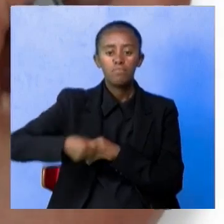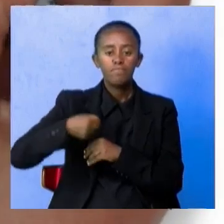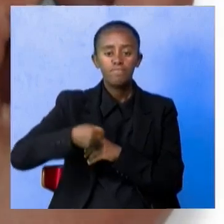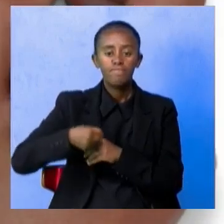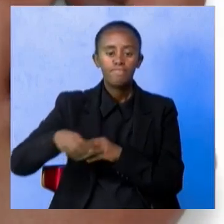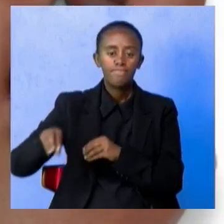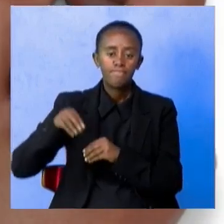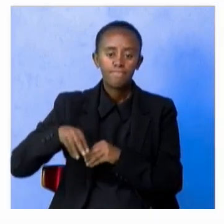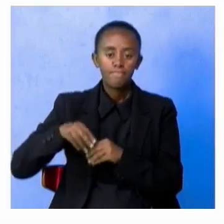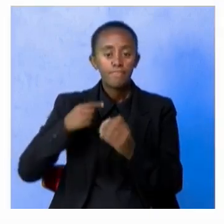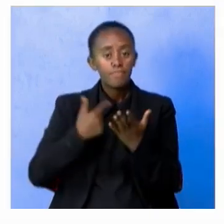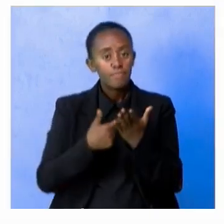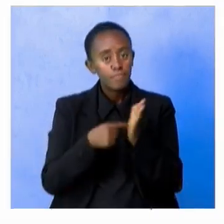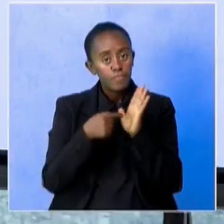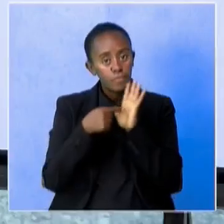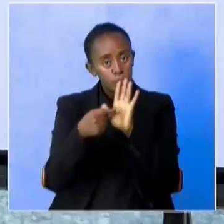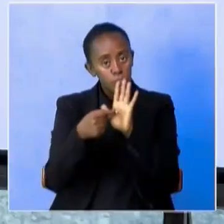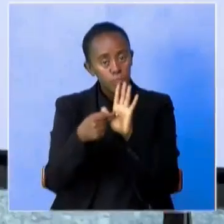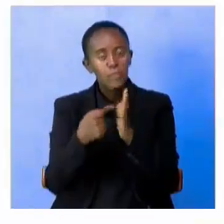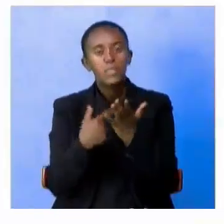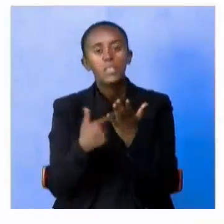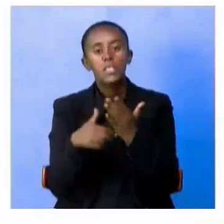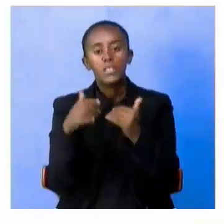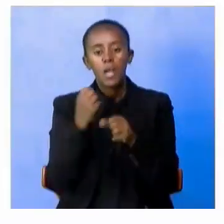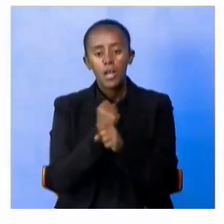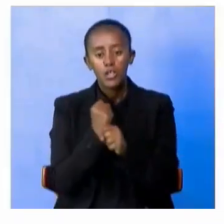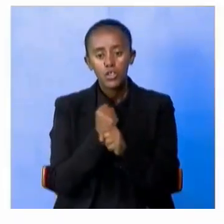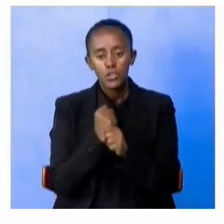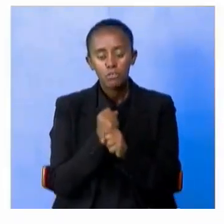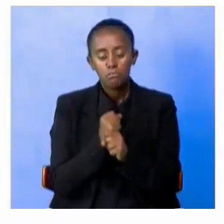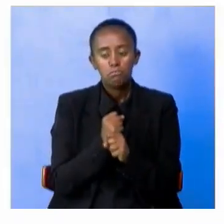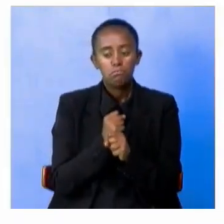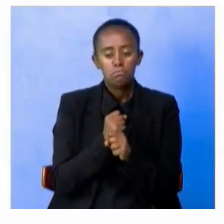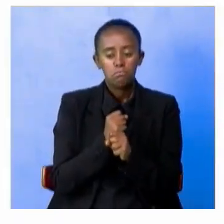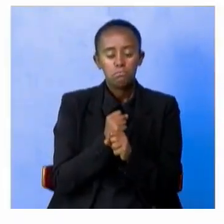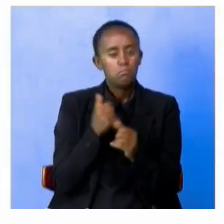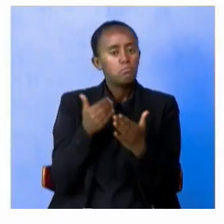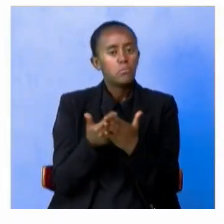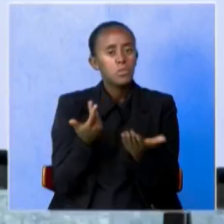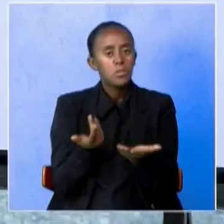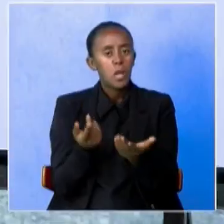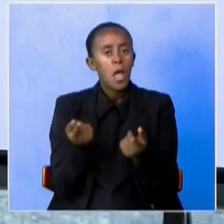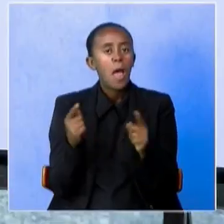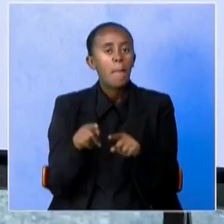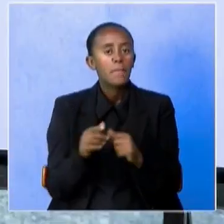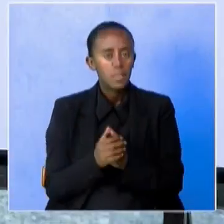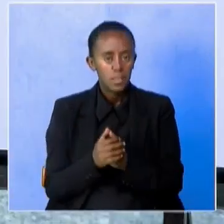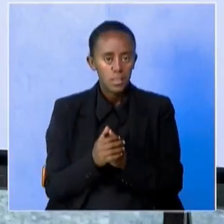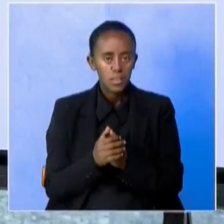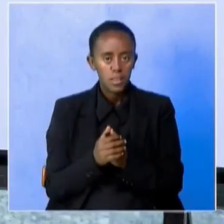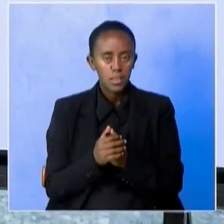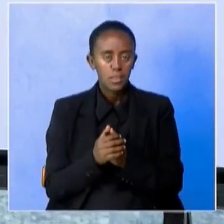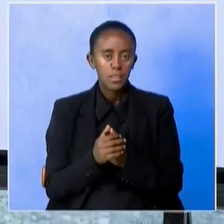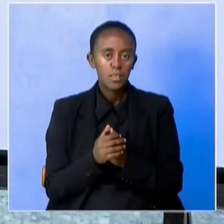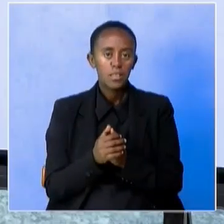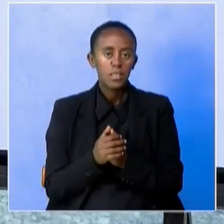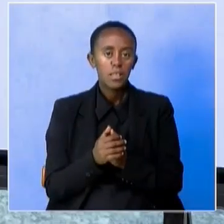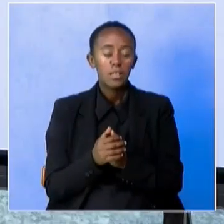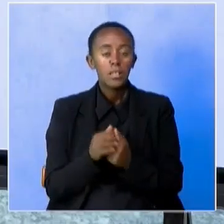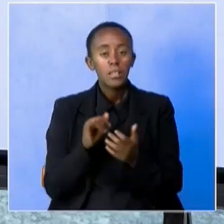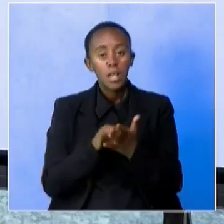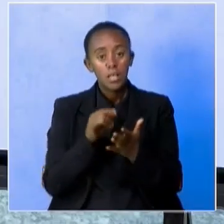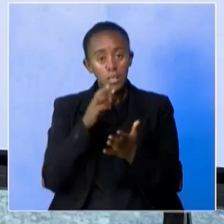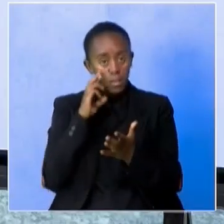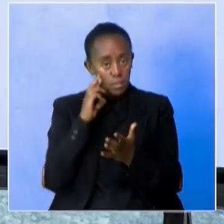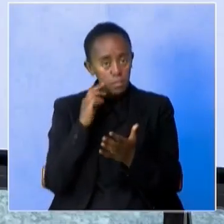This is showing us what? This action just recently happened. So if that is the